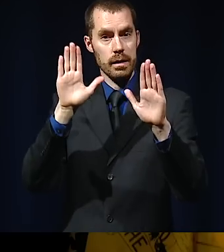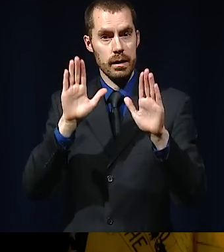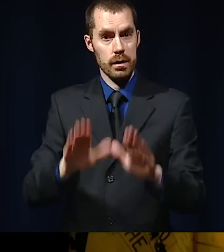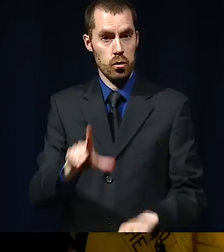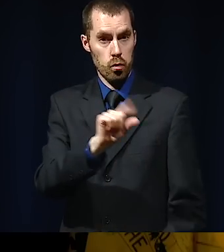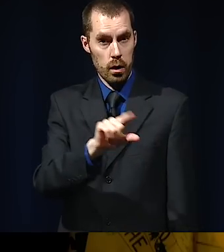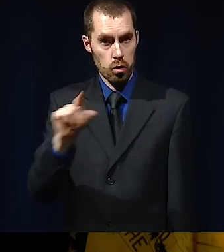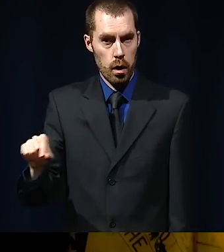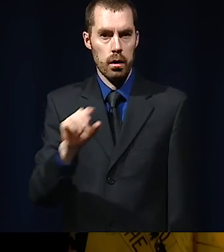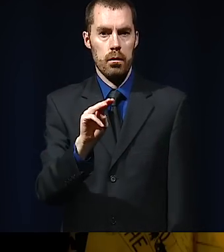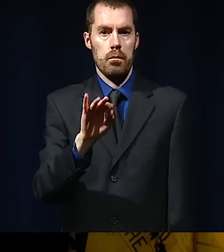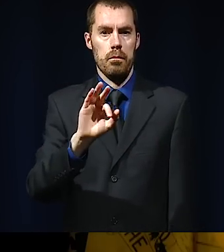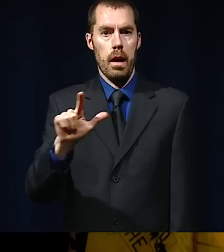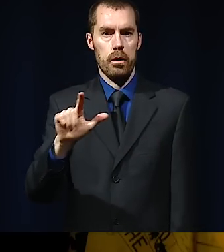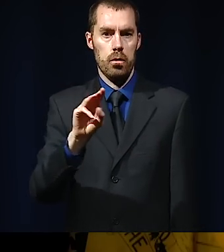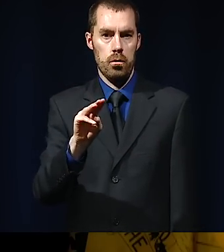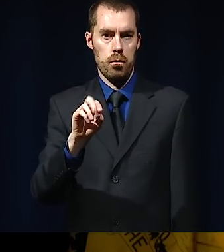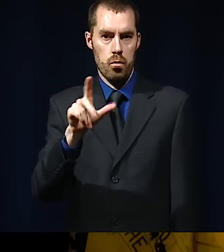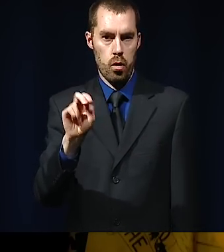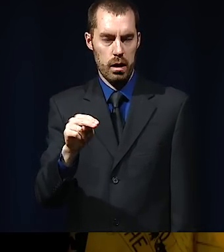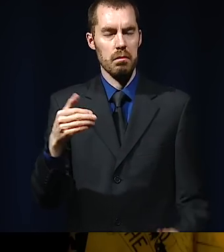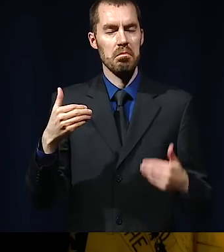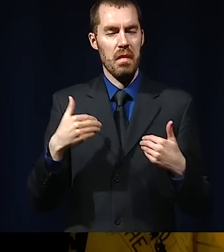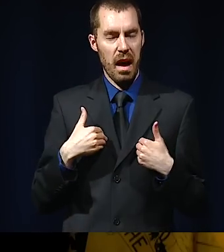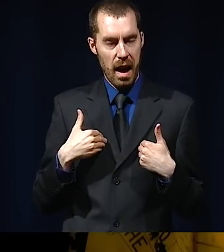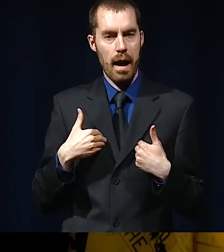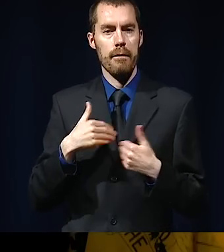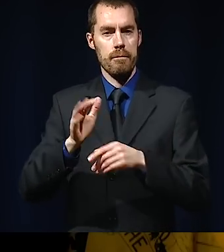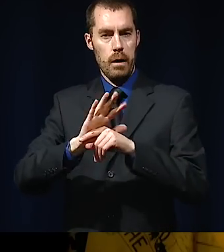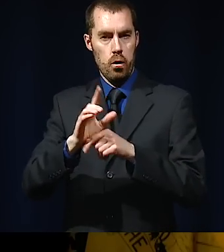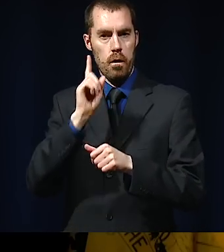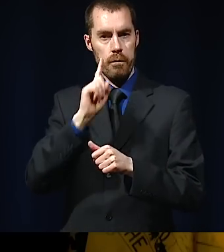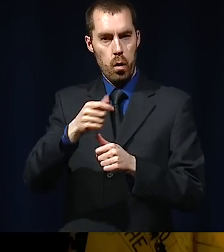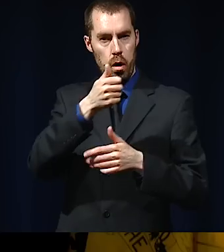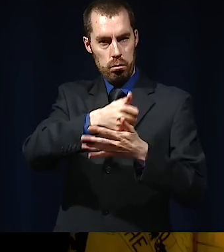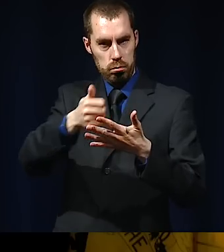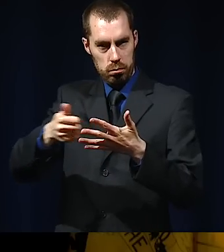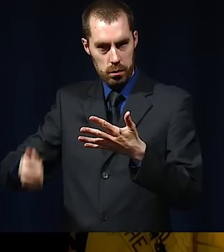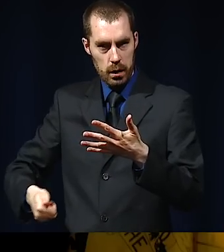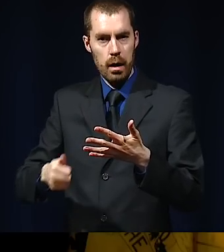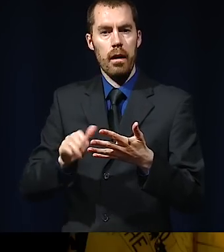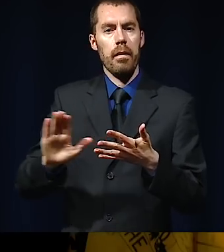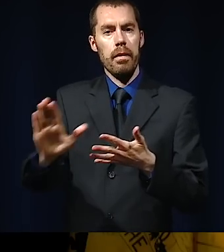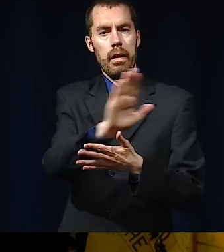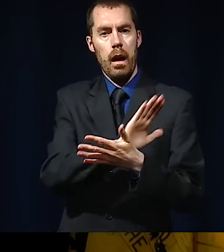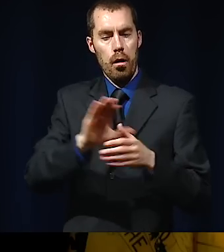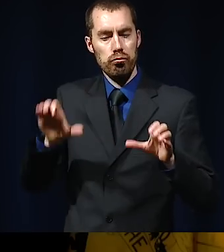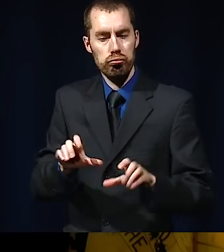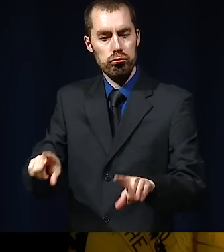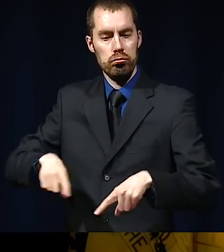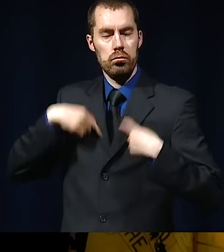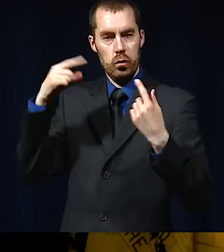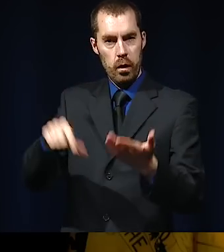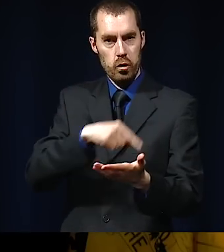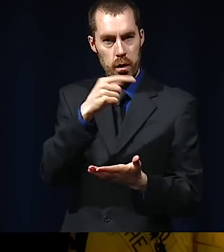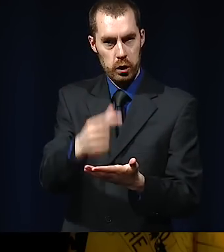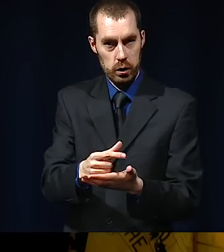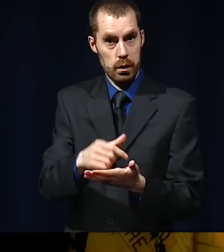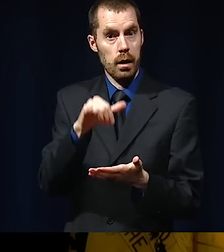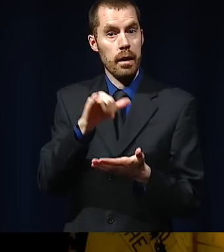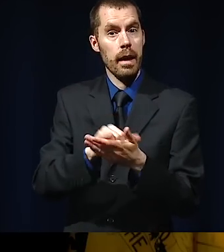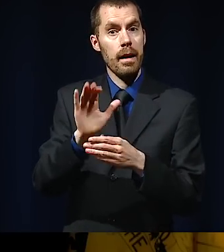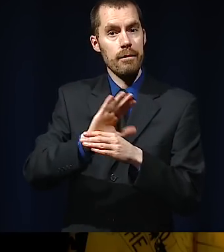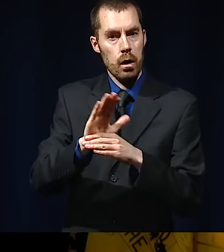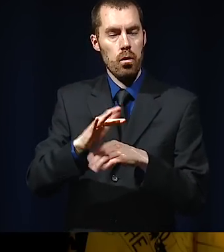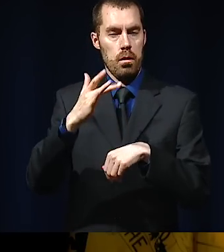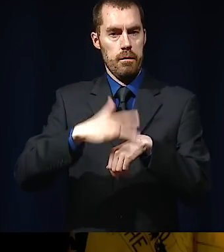separate video honoring these five and all the accomplishments they've celebrated since their own commencement days. That tribute is available in